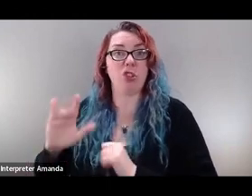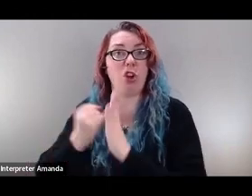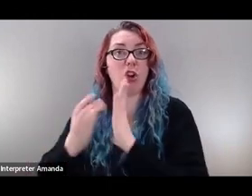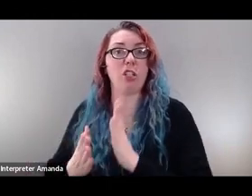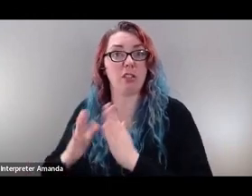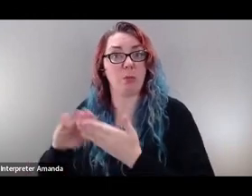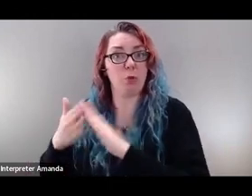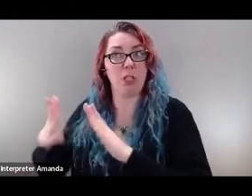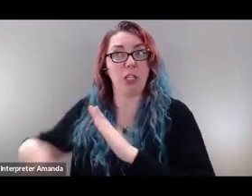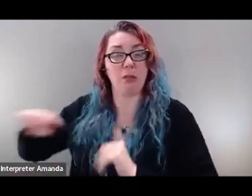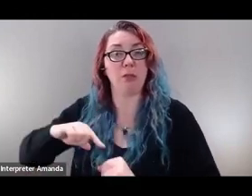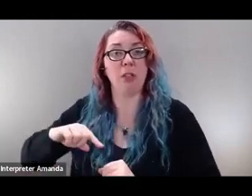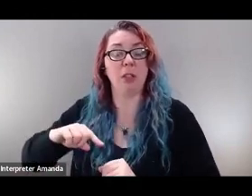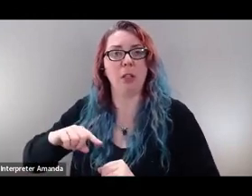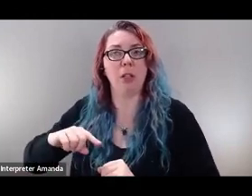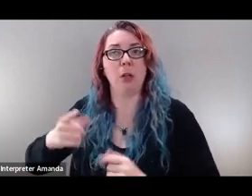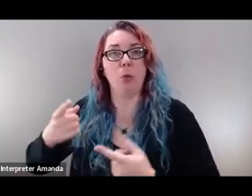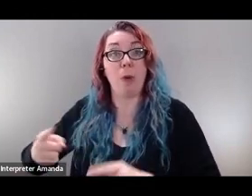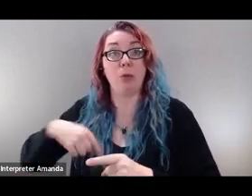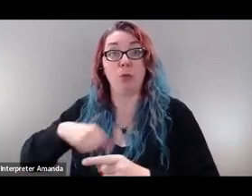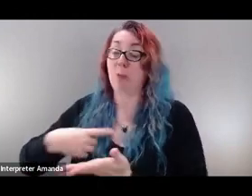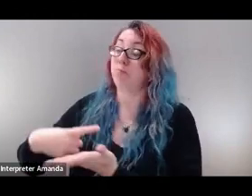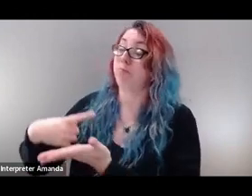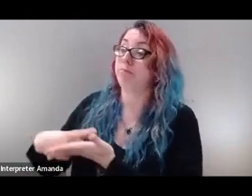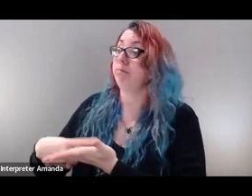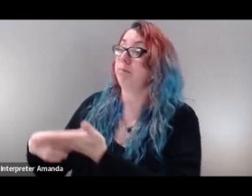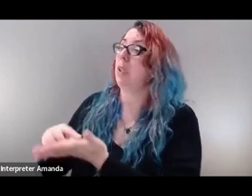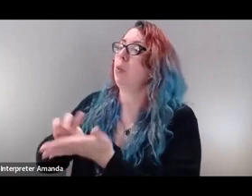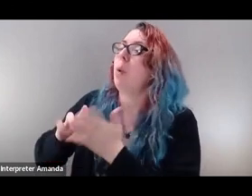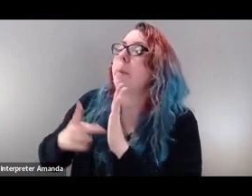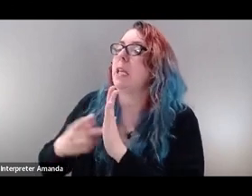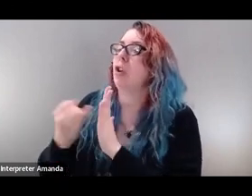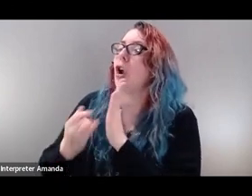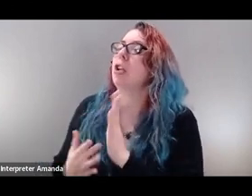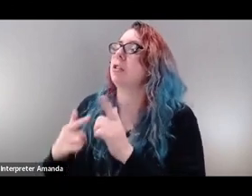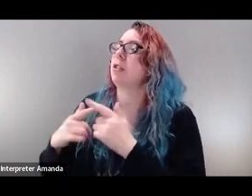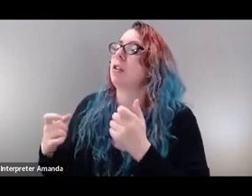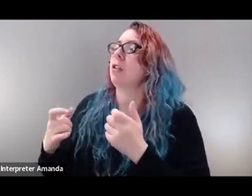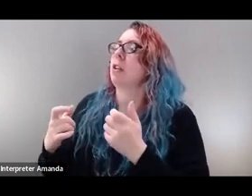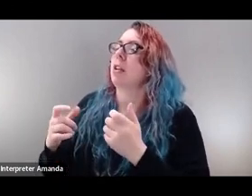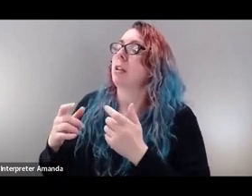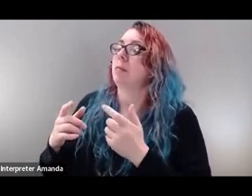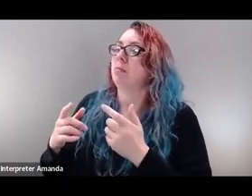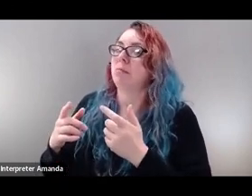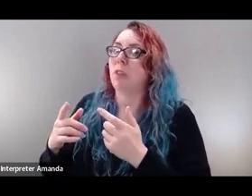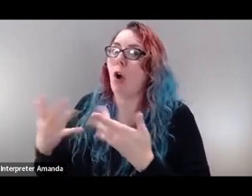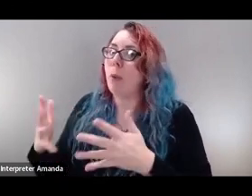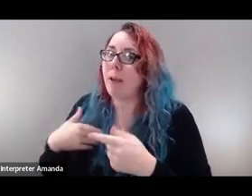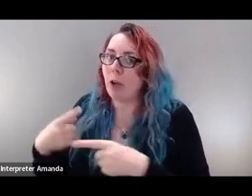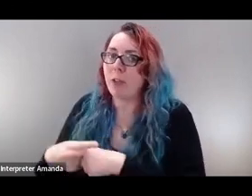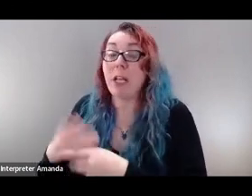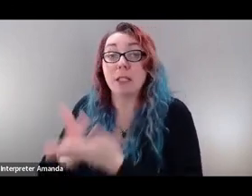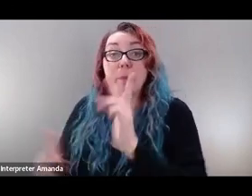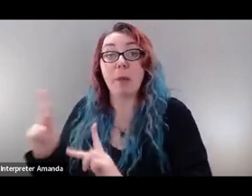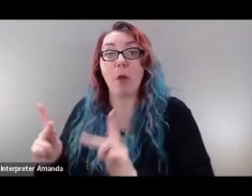definition. Like I was in a session the other week where it was like, people were like, I don't like the monolith of South Asian. And some artists were like, I really like this.